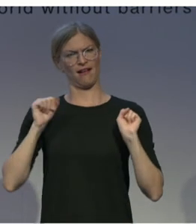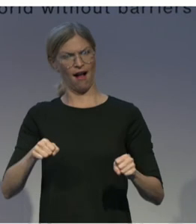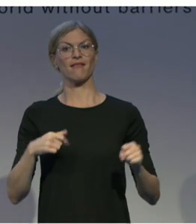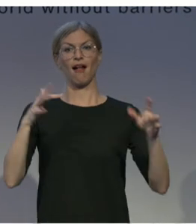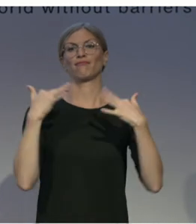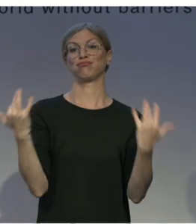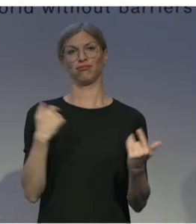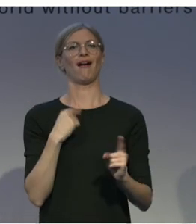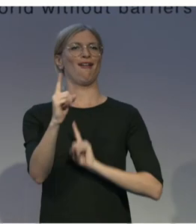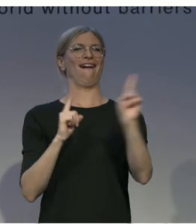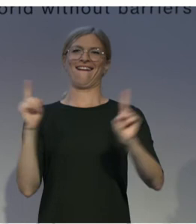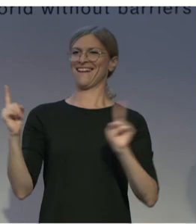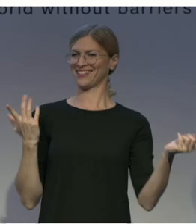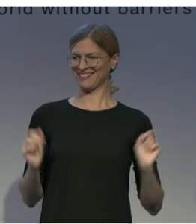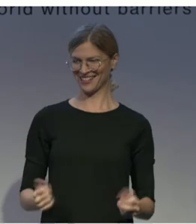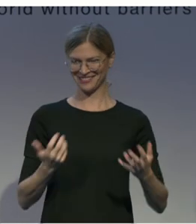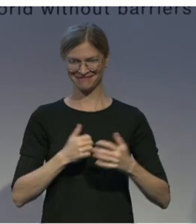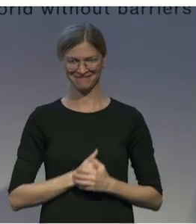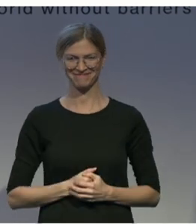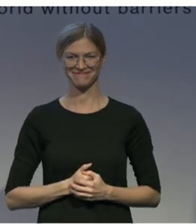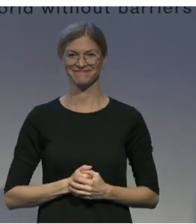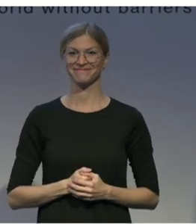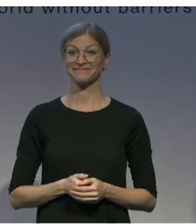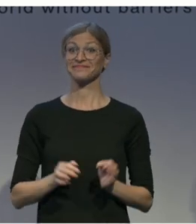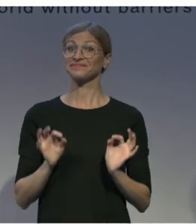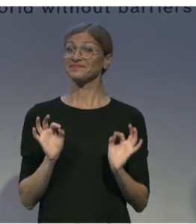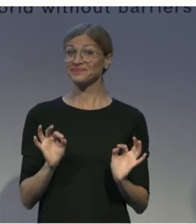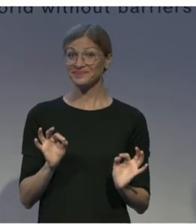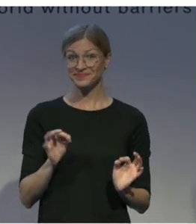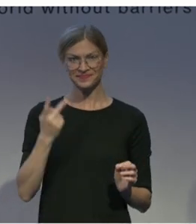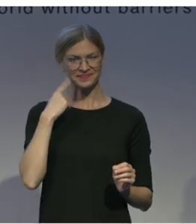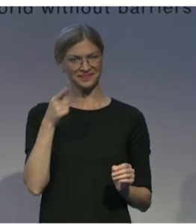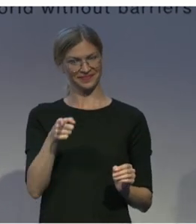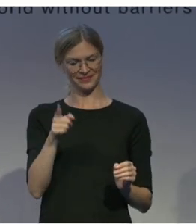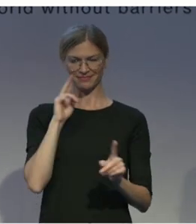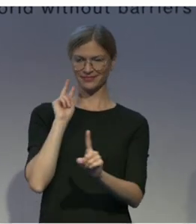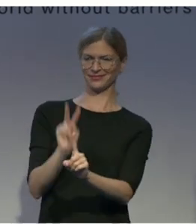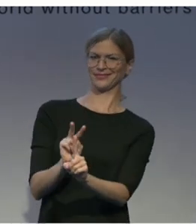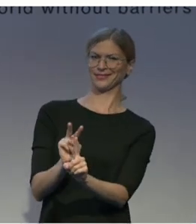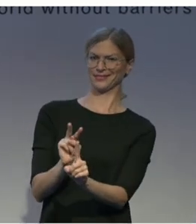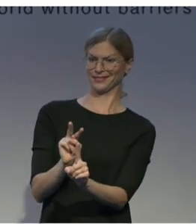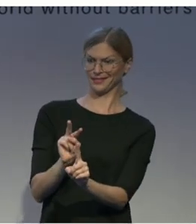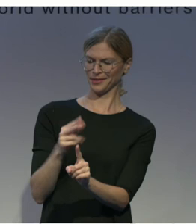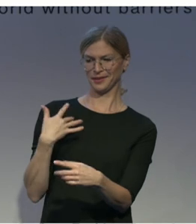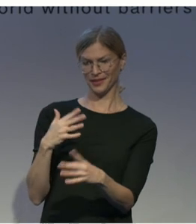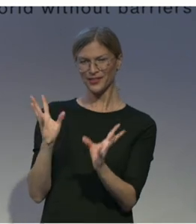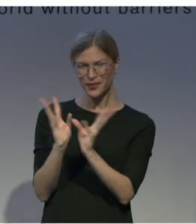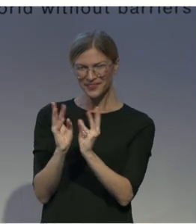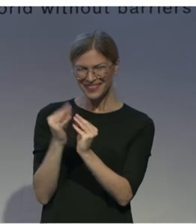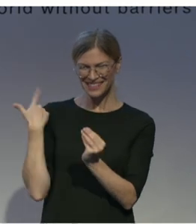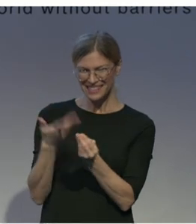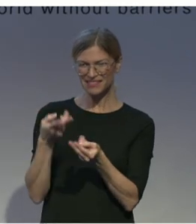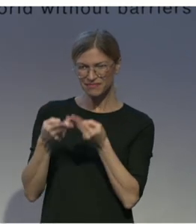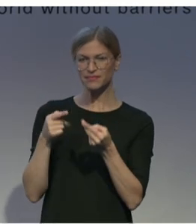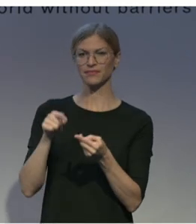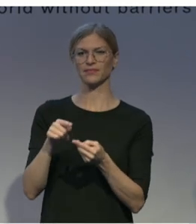regard. Following that day is our largest Capitol Hill activation of the year. We do about 300,